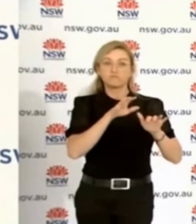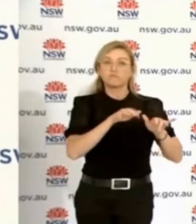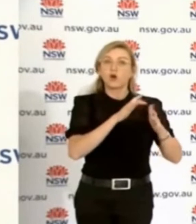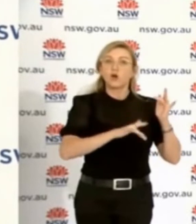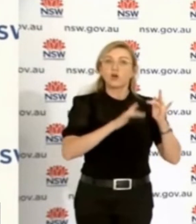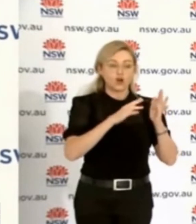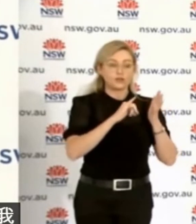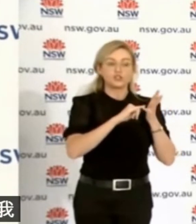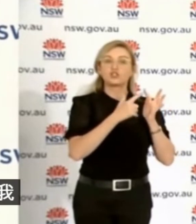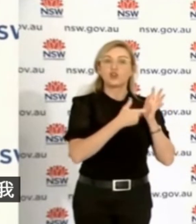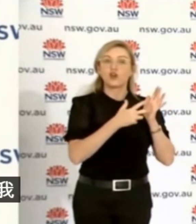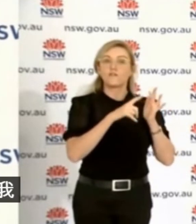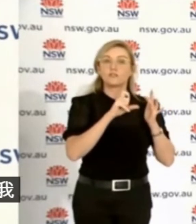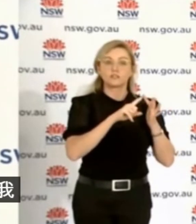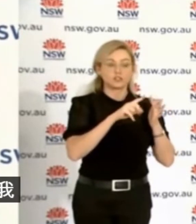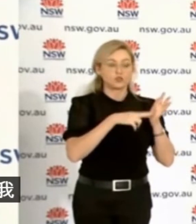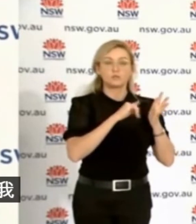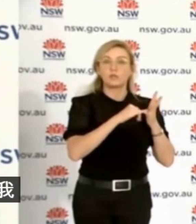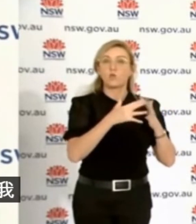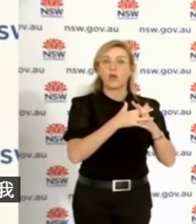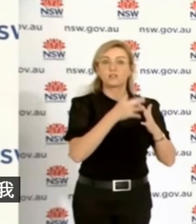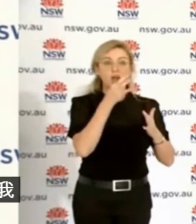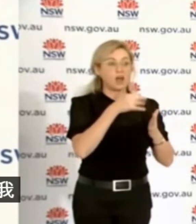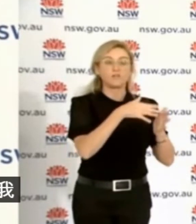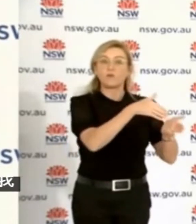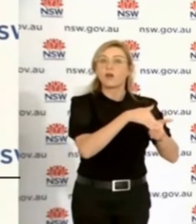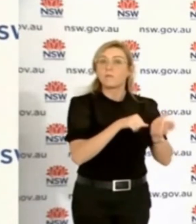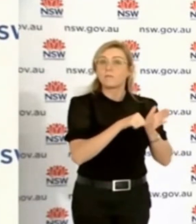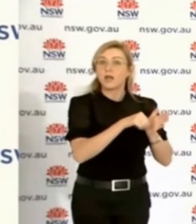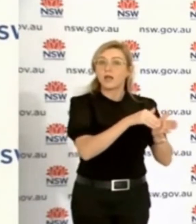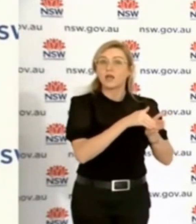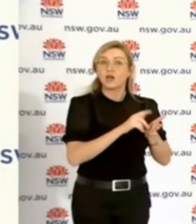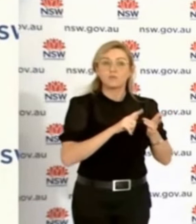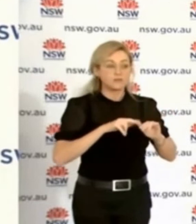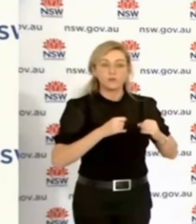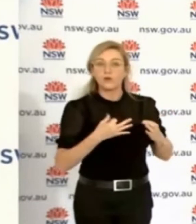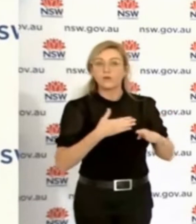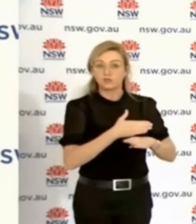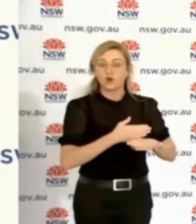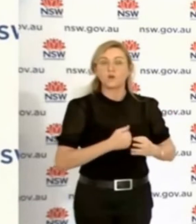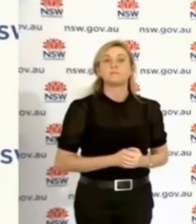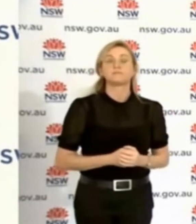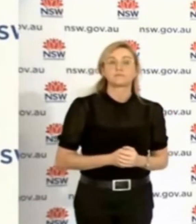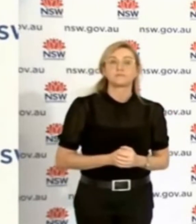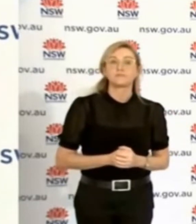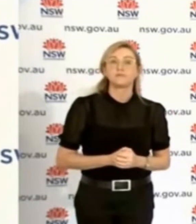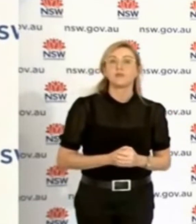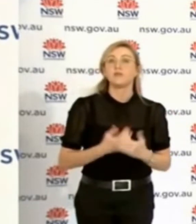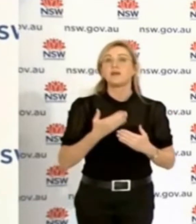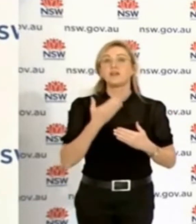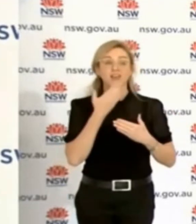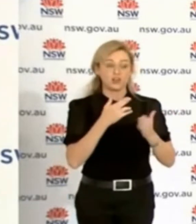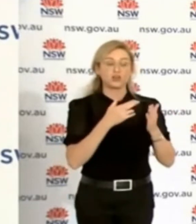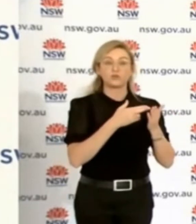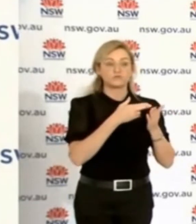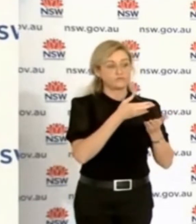Wales. Yet I accept and acknowledge that there were challenges early on. It's very pleasing to see. I want to thank Service New